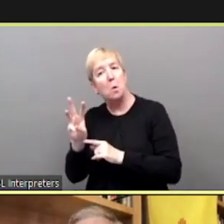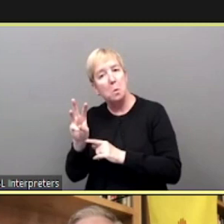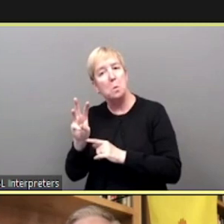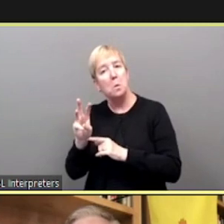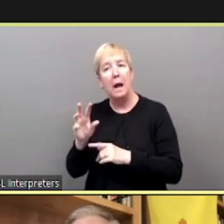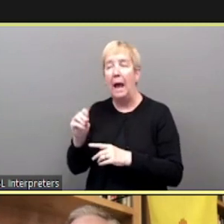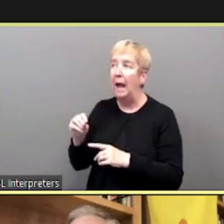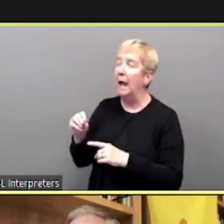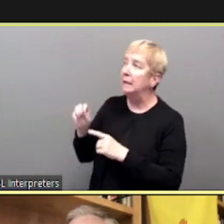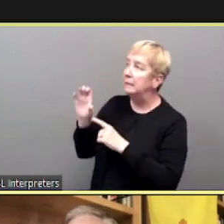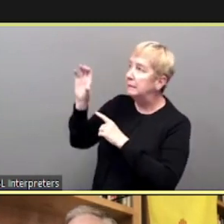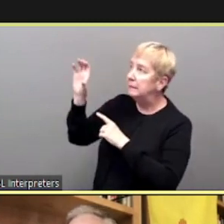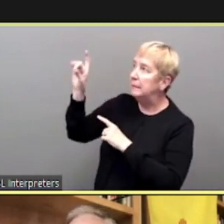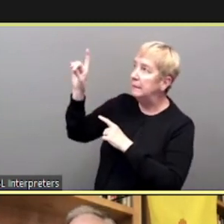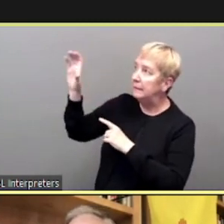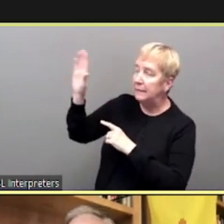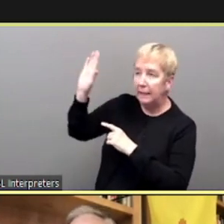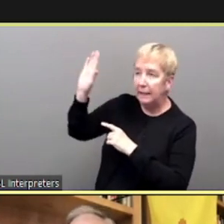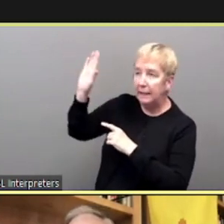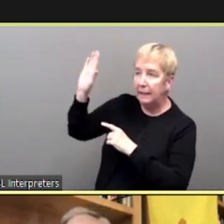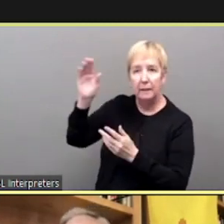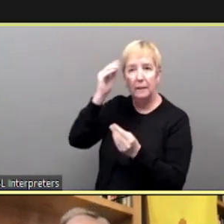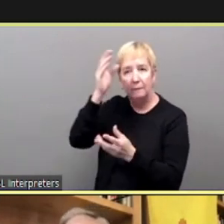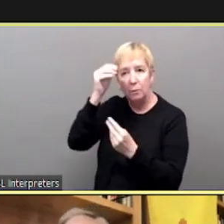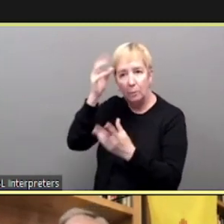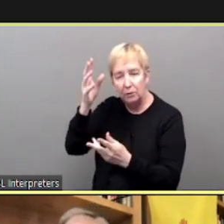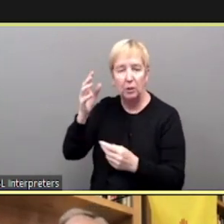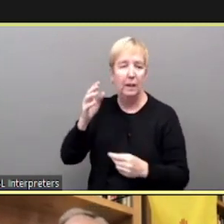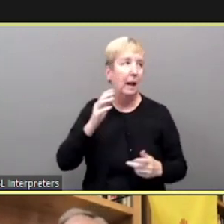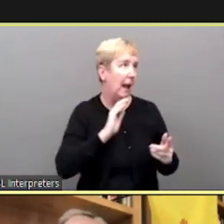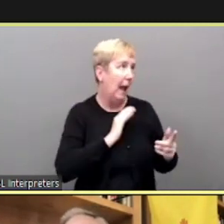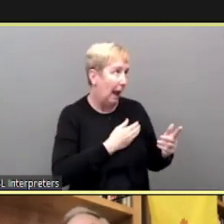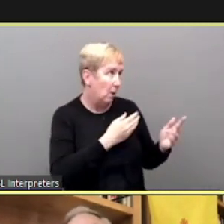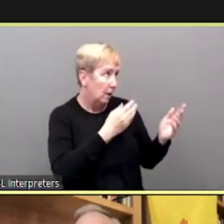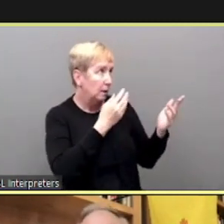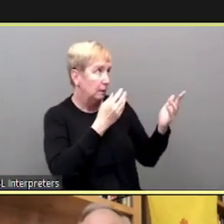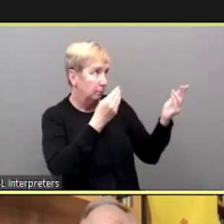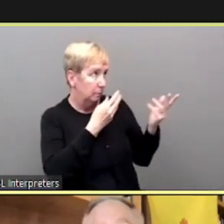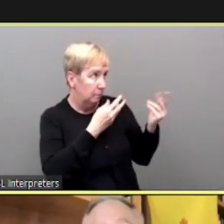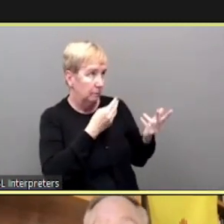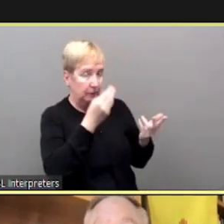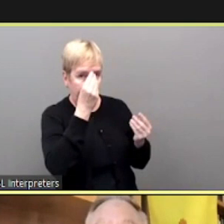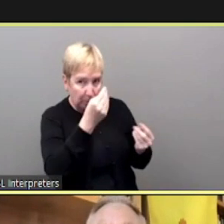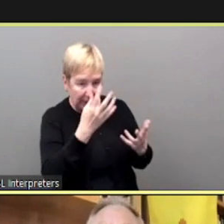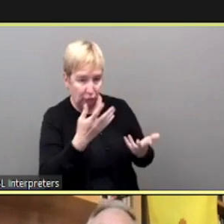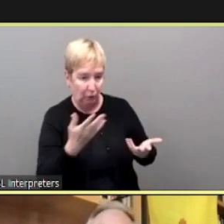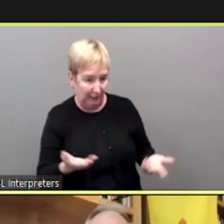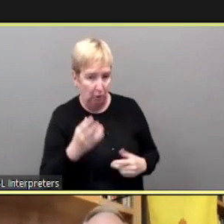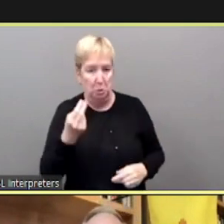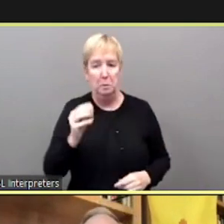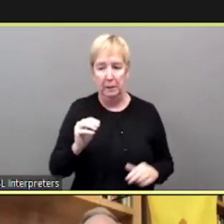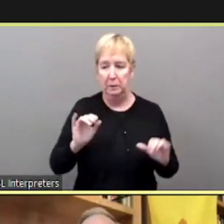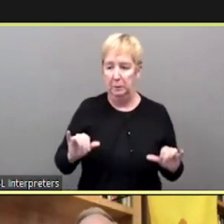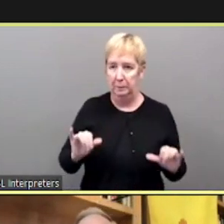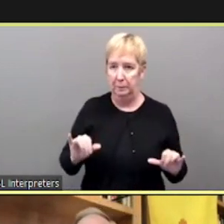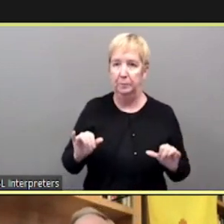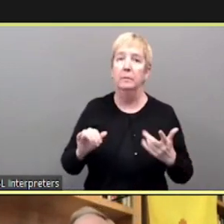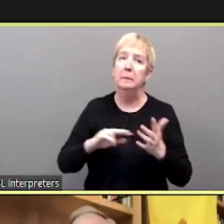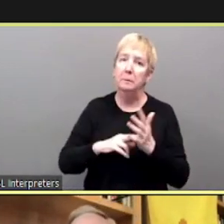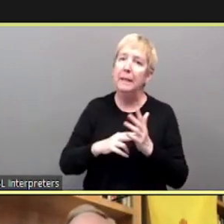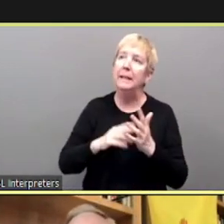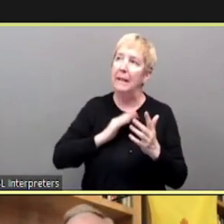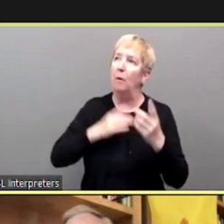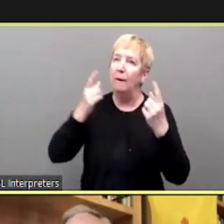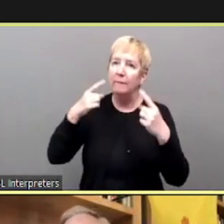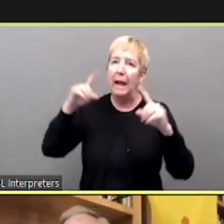CDC and our own success and our own beliefs here in New Mexico about the success of our